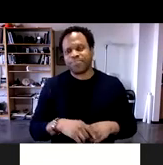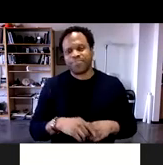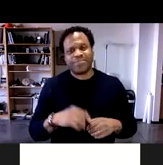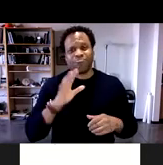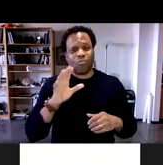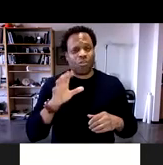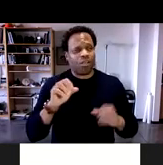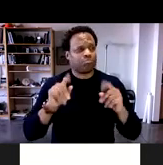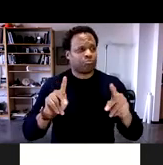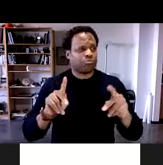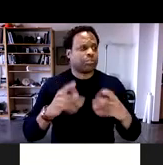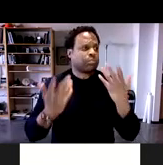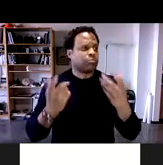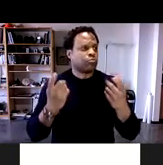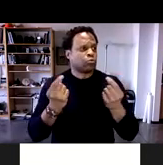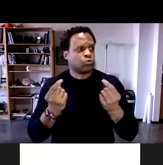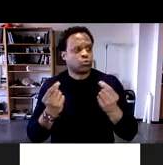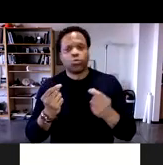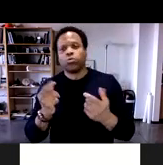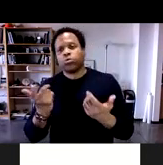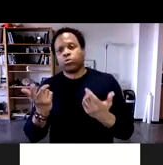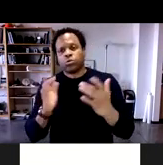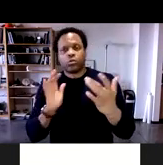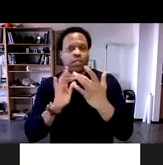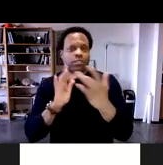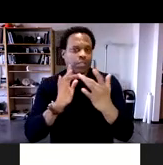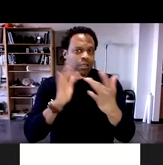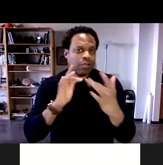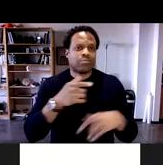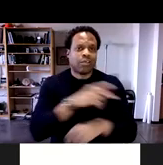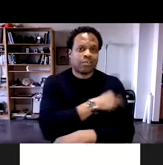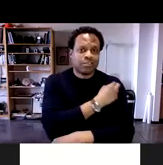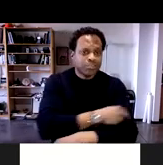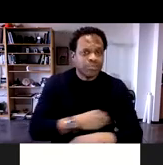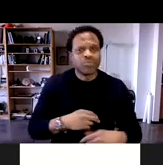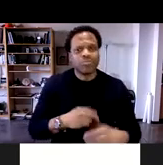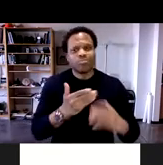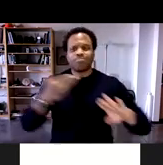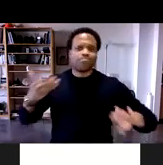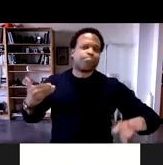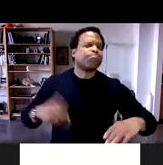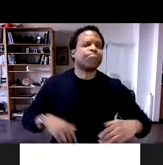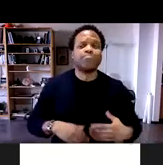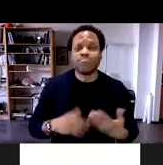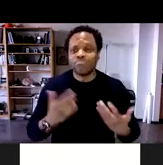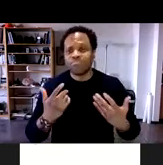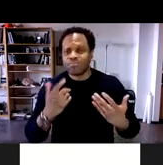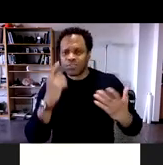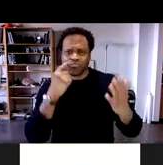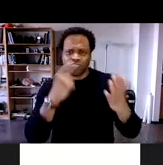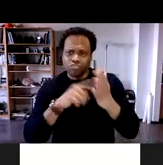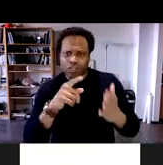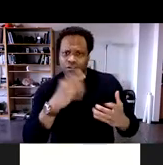just be applicable at the time. And there are various ways